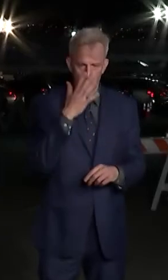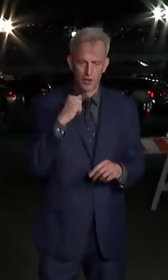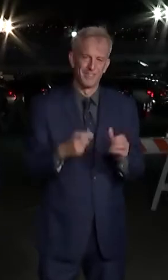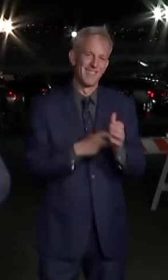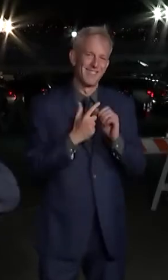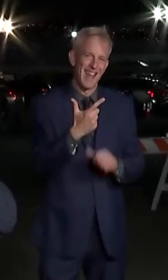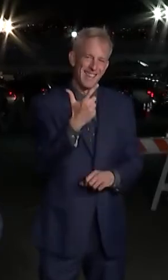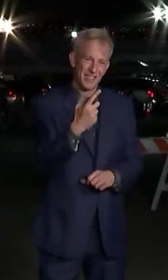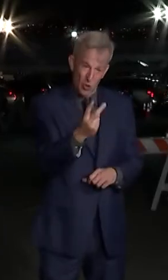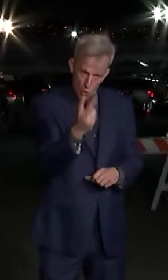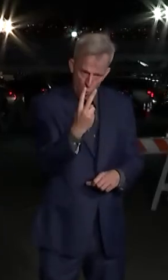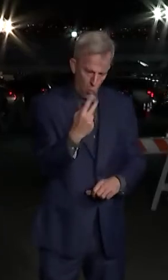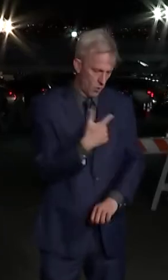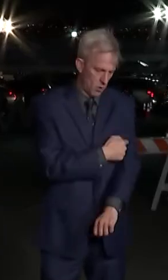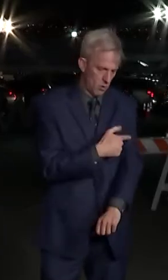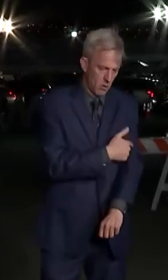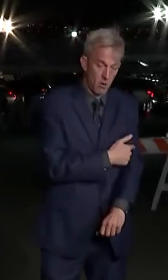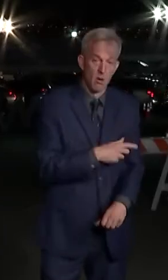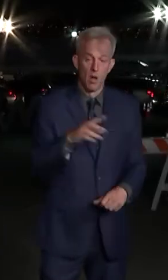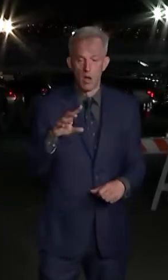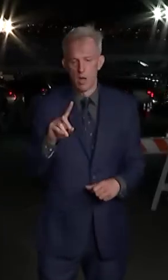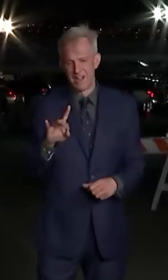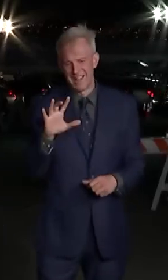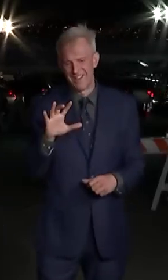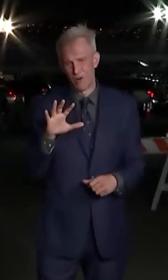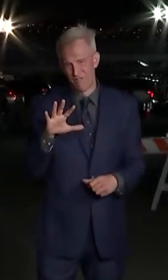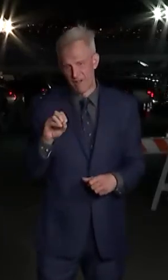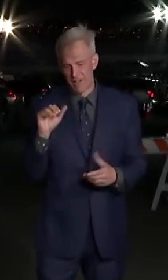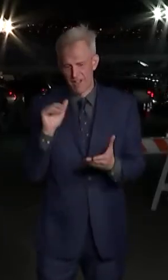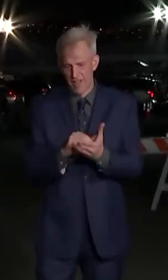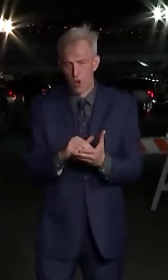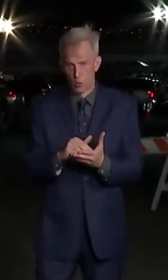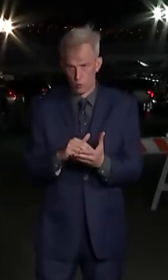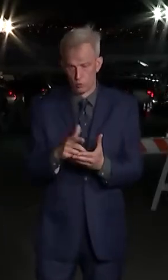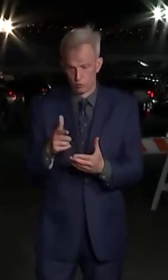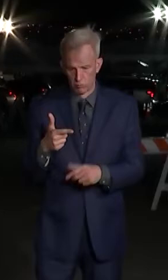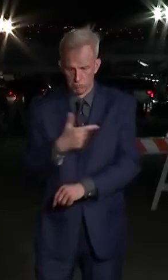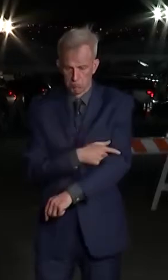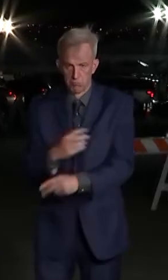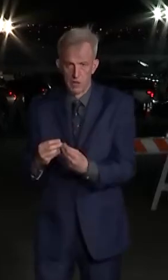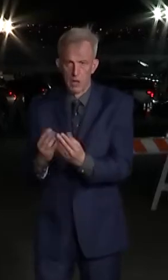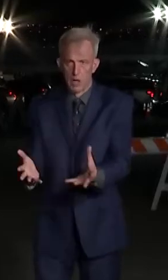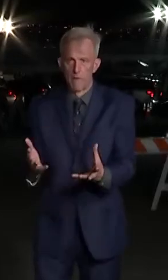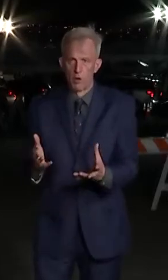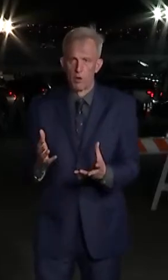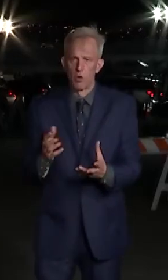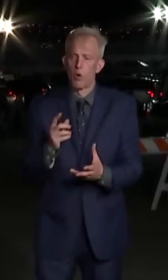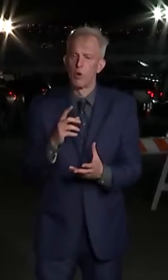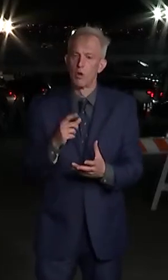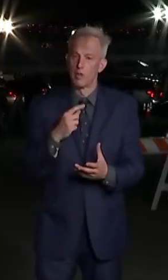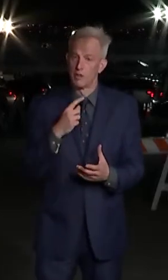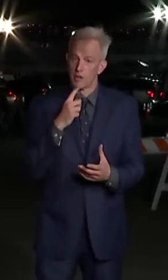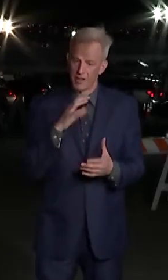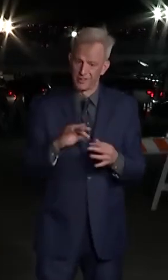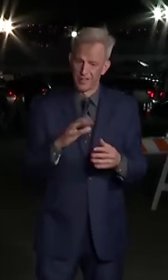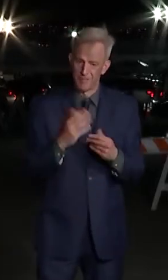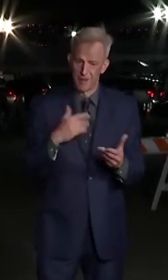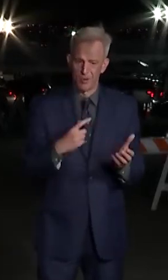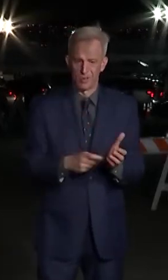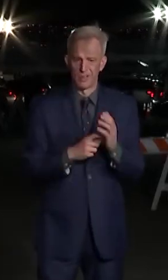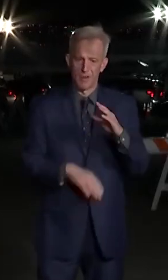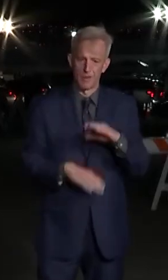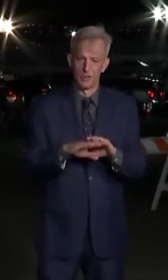850,000 doses have been delivered. By some estimates, getting just to that group vaccinated will take until June. What are your thoughts on how long this could